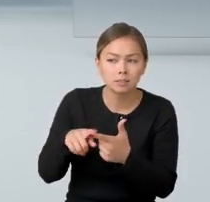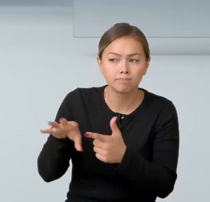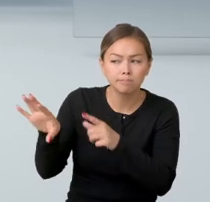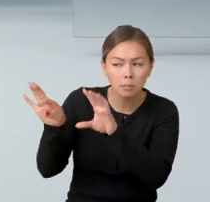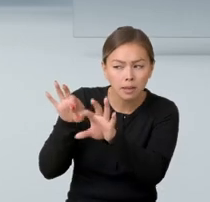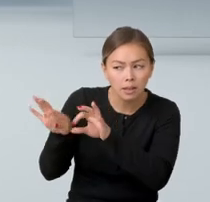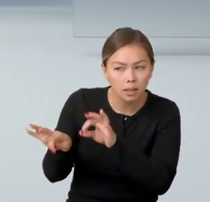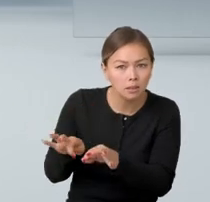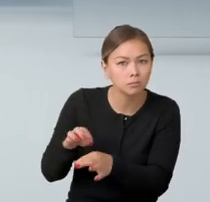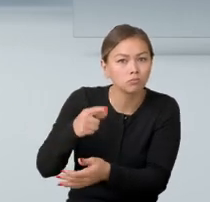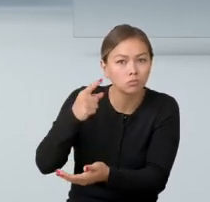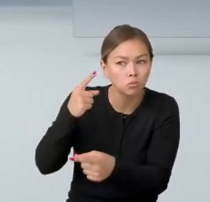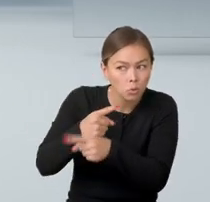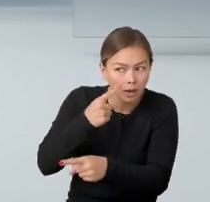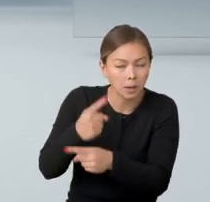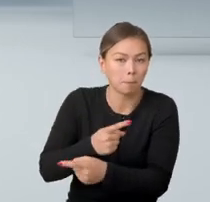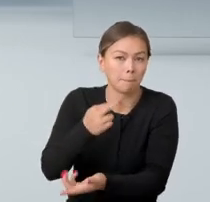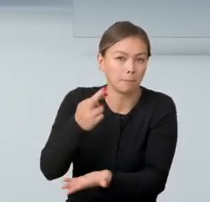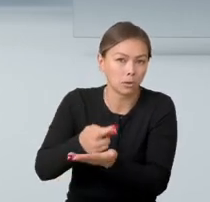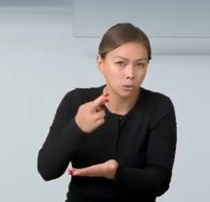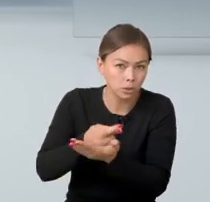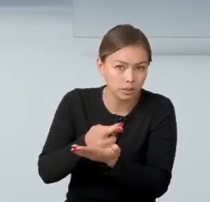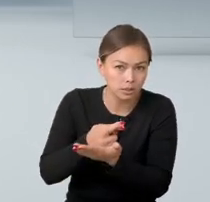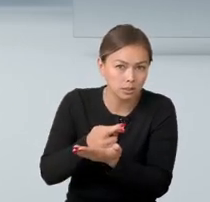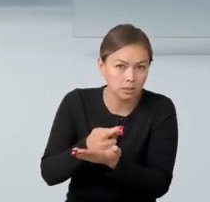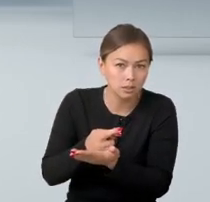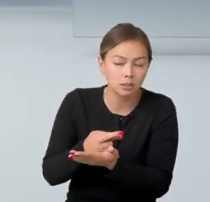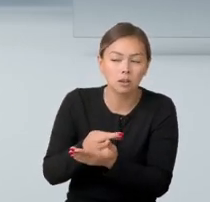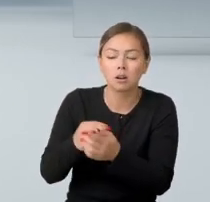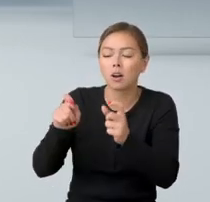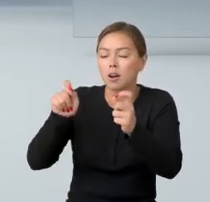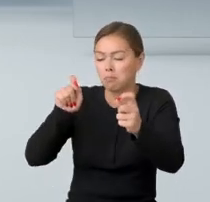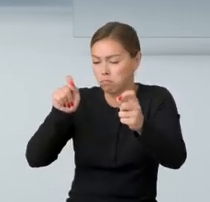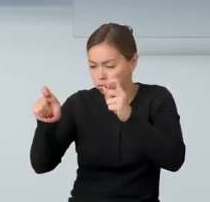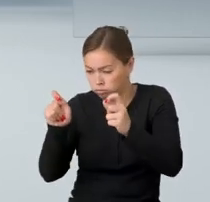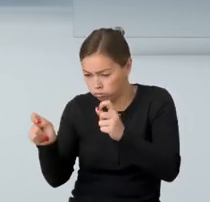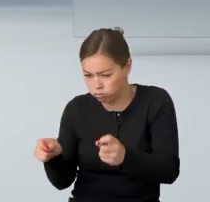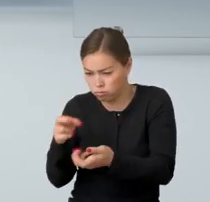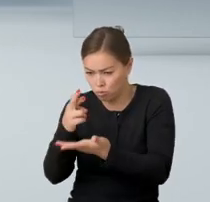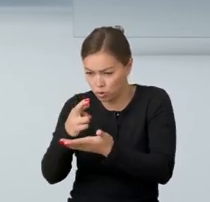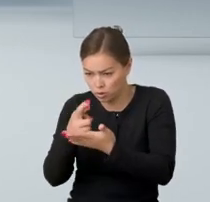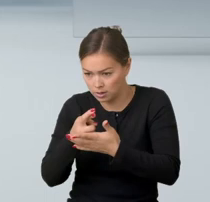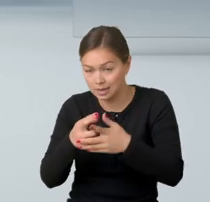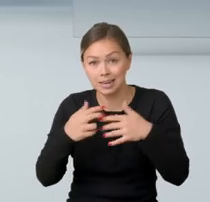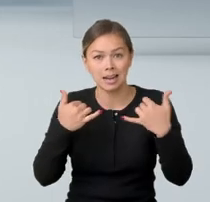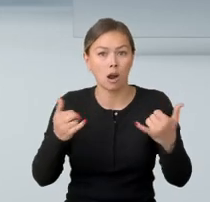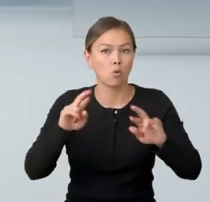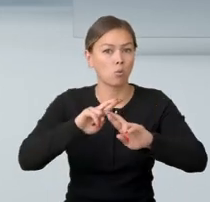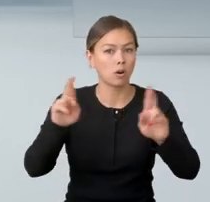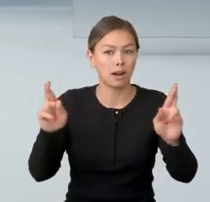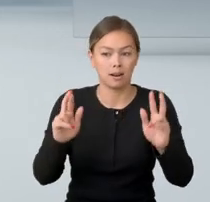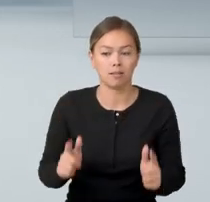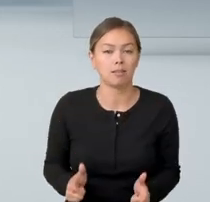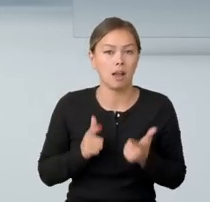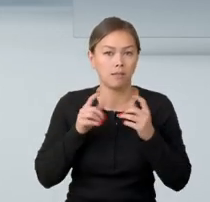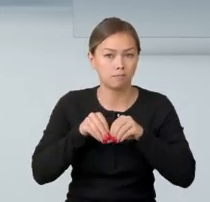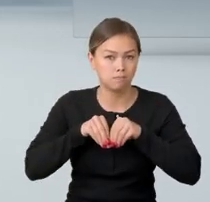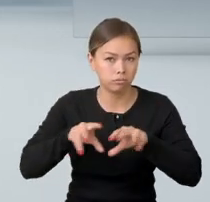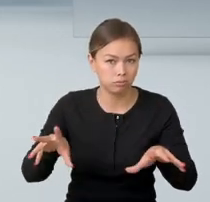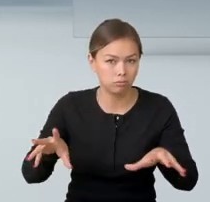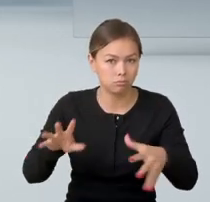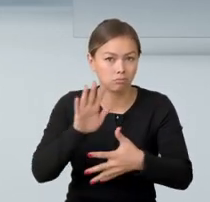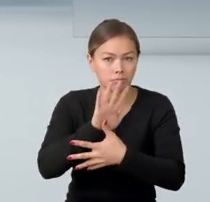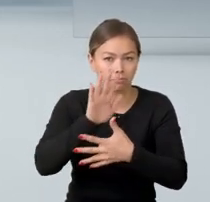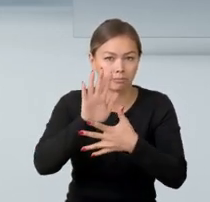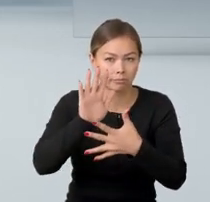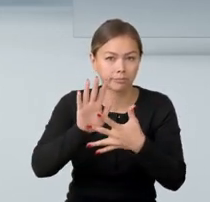the needs the pain points selecting the correct building blocks configuring the building blocks and now we are ready to go live